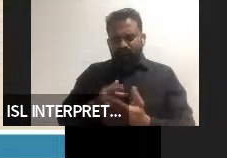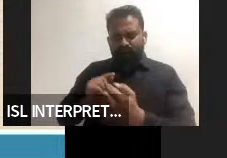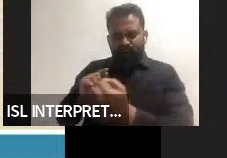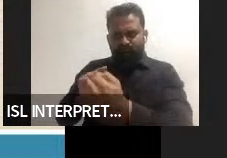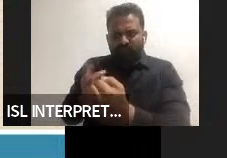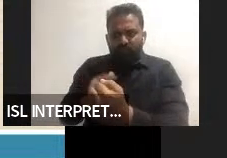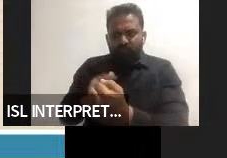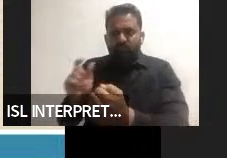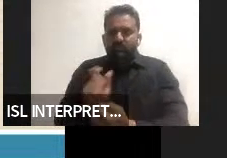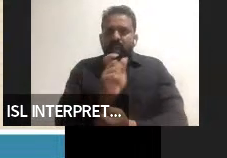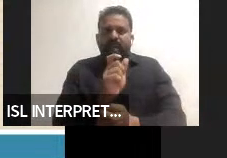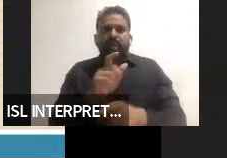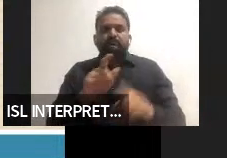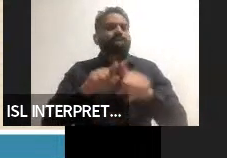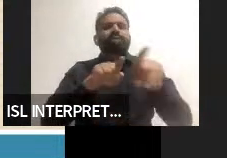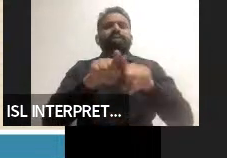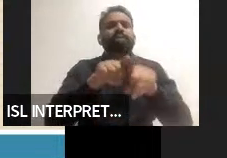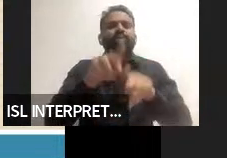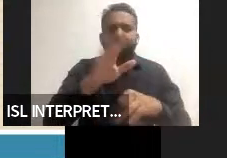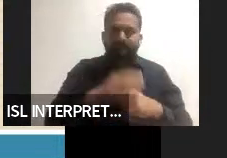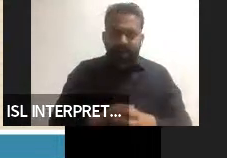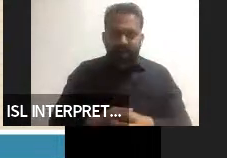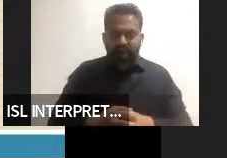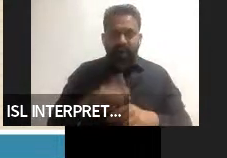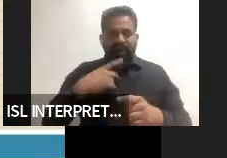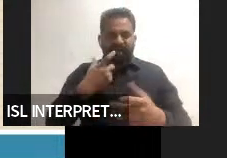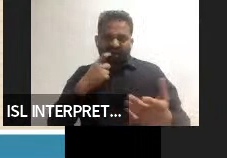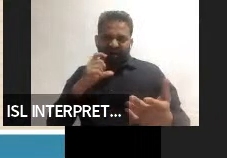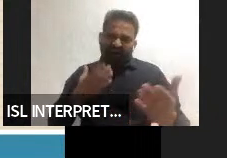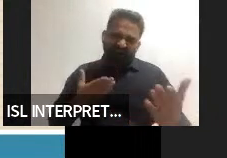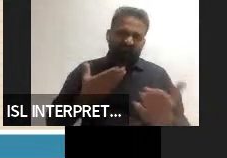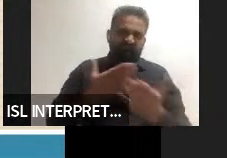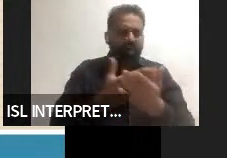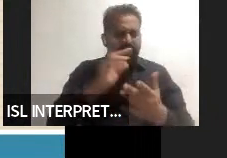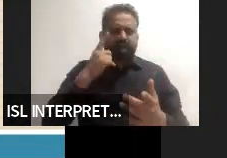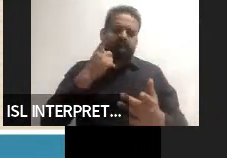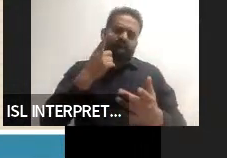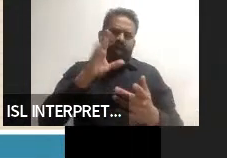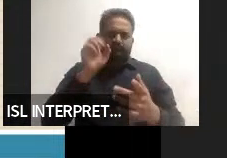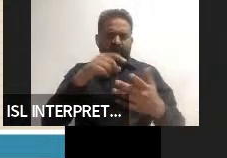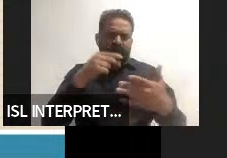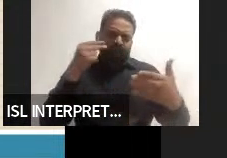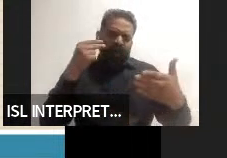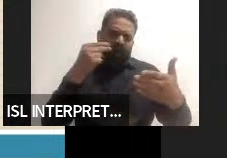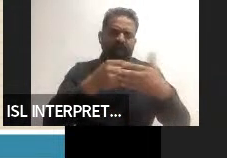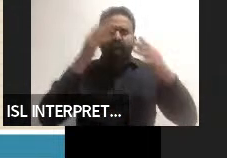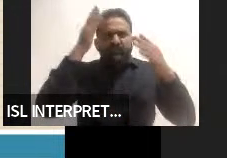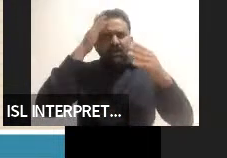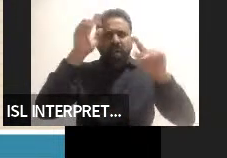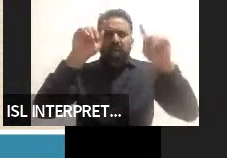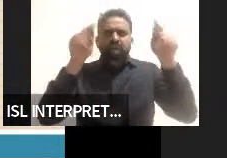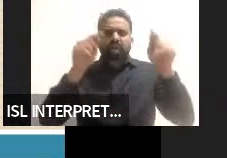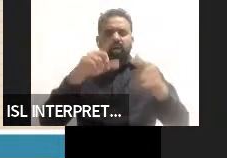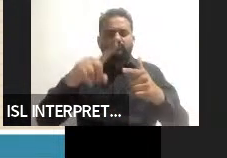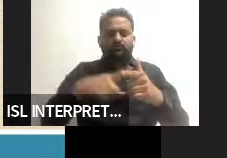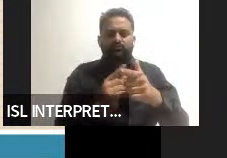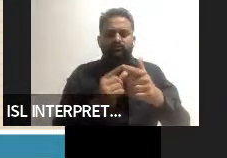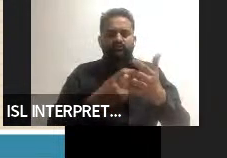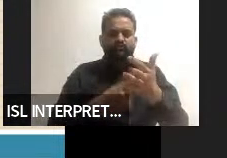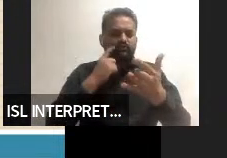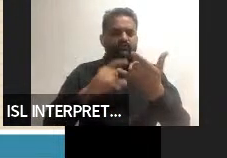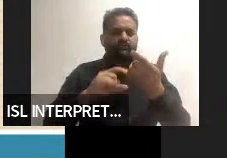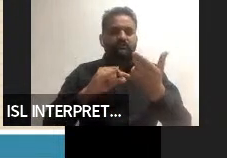for example, as a claimant, you have a choice. You can just write a heading, jurisdiction. But if you